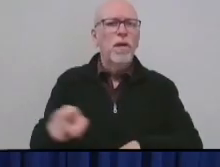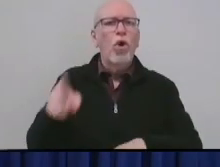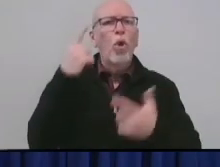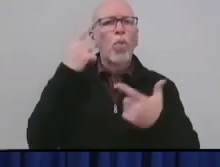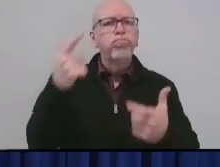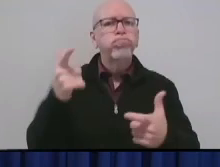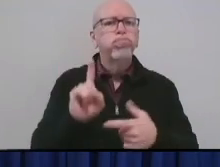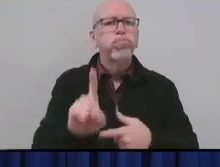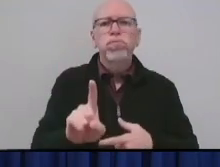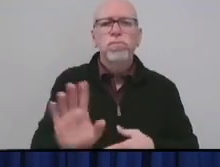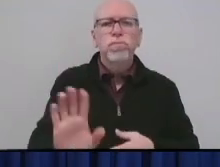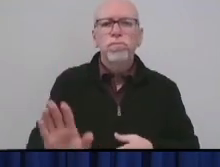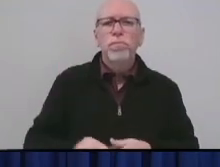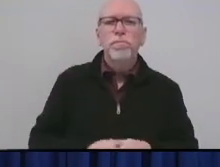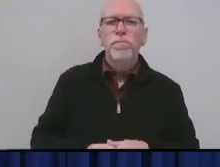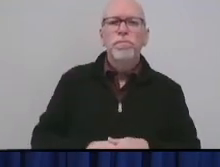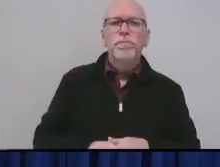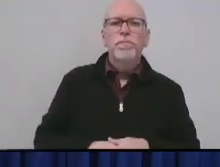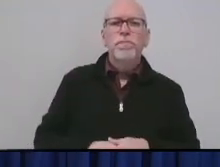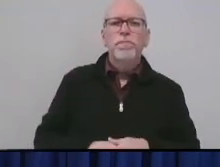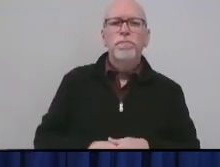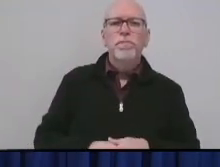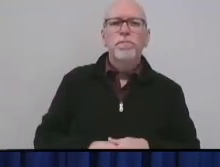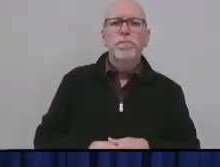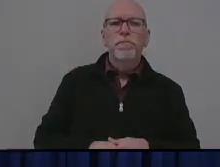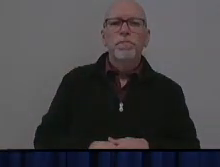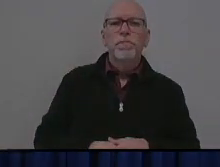just say, Kayla, that these are